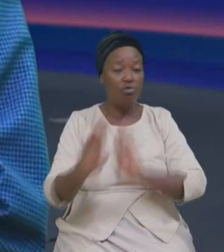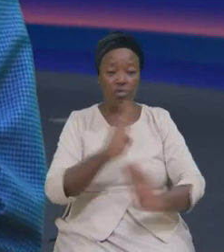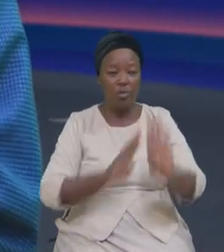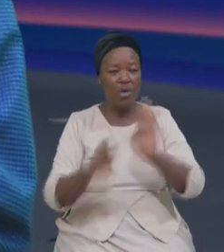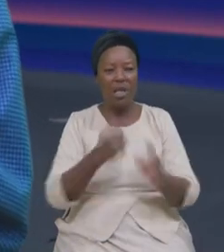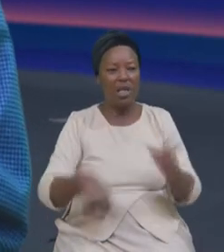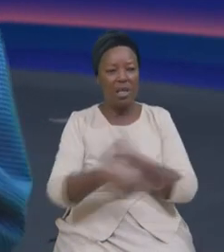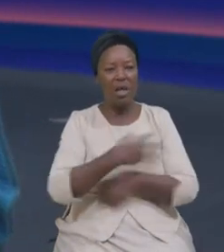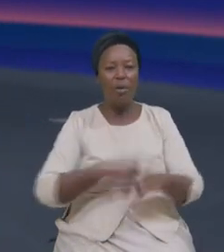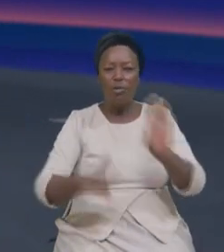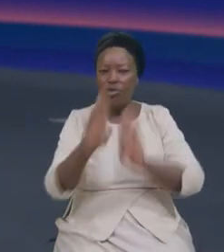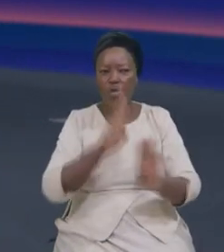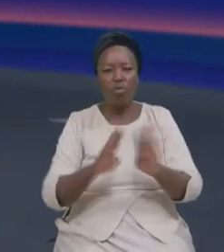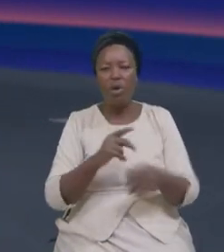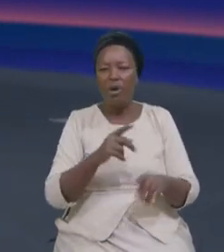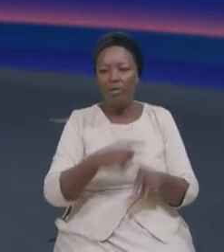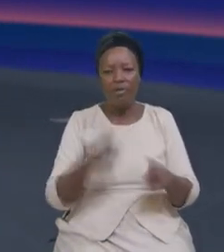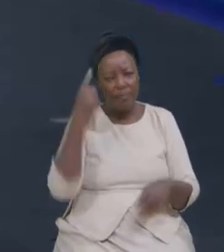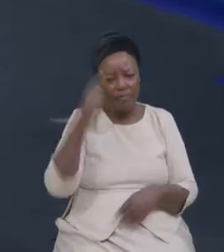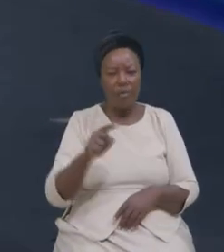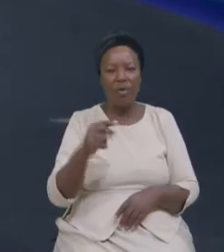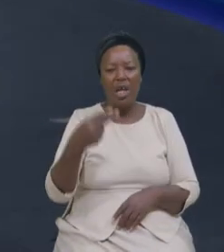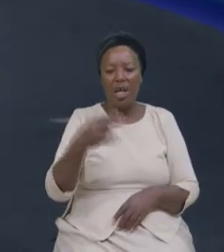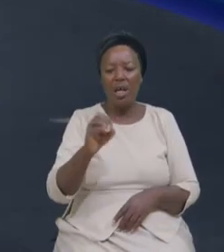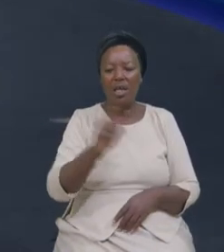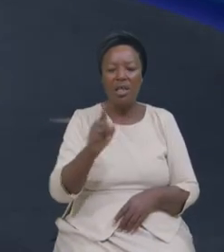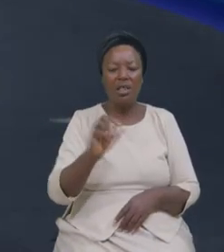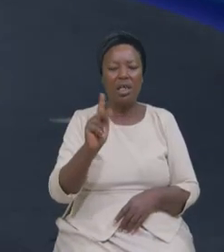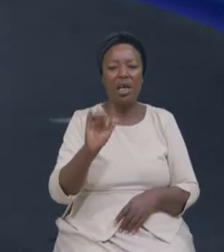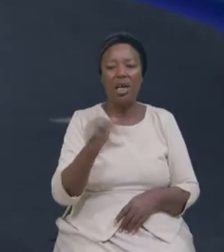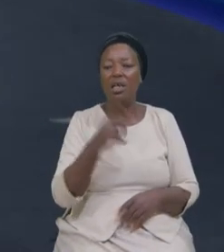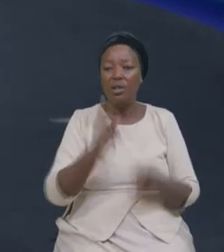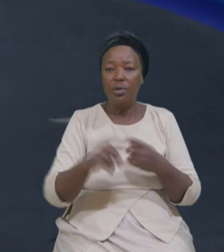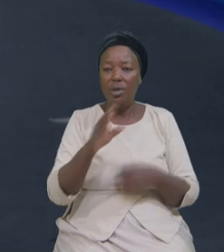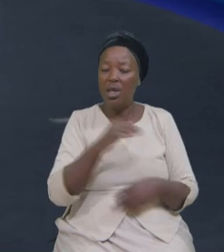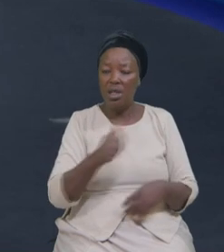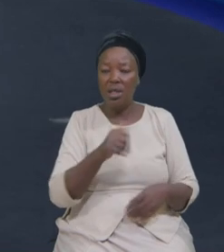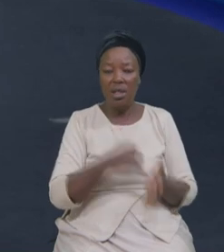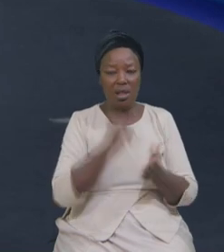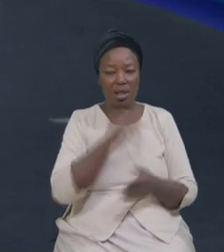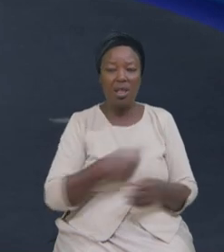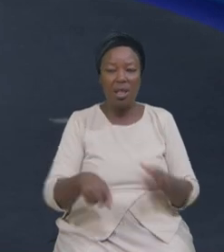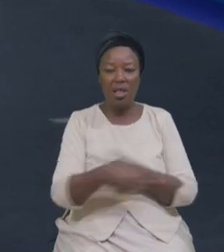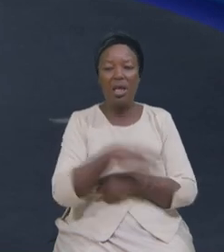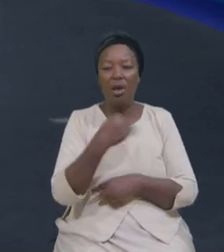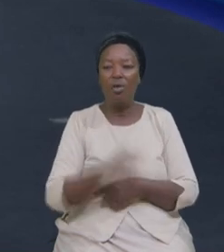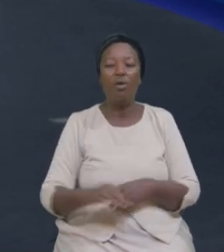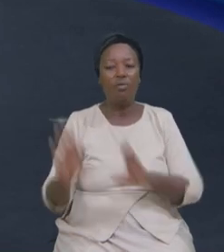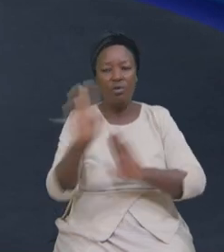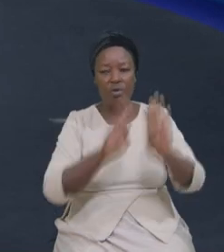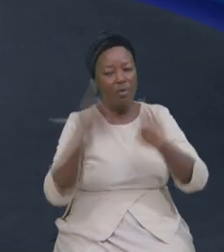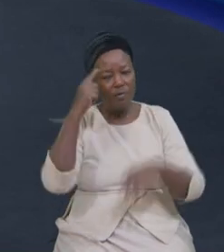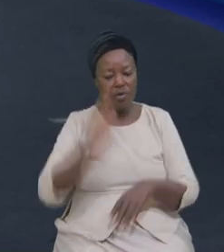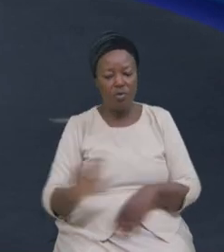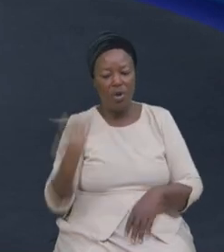of trouble for Ezekiah, a day of trouble, and for Jehoshaphat, a day of trouble. For the children of Israel,